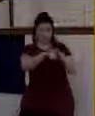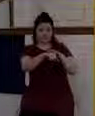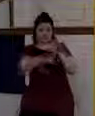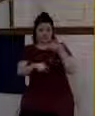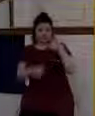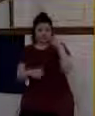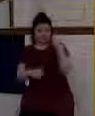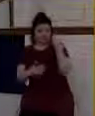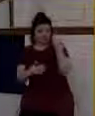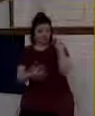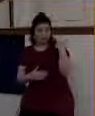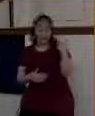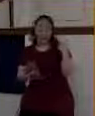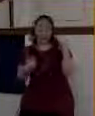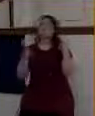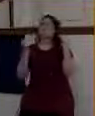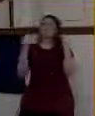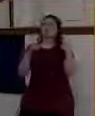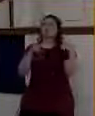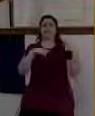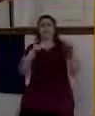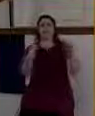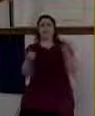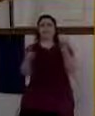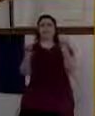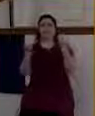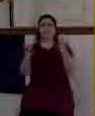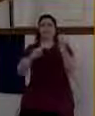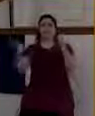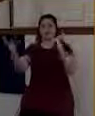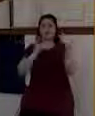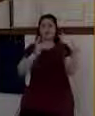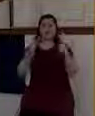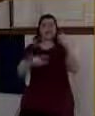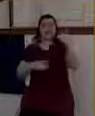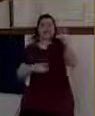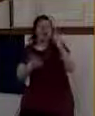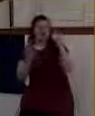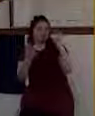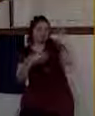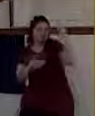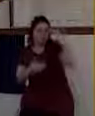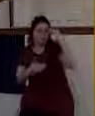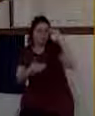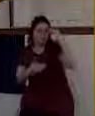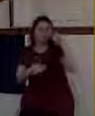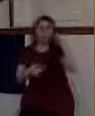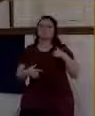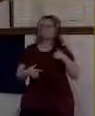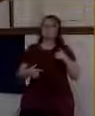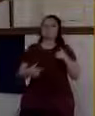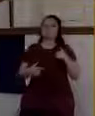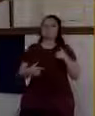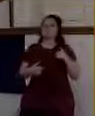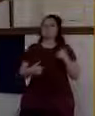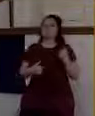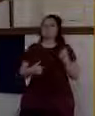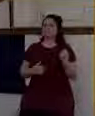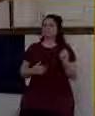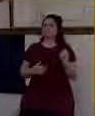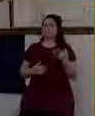my ministry, I've had a lot of people come to me and say, you know what? God told me to tell you something. I always brace when that happens. I know I'm about to get